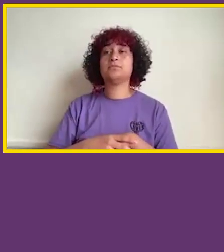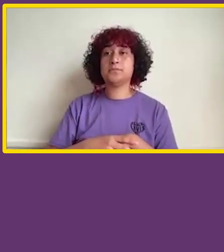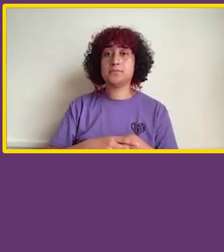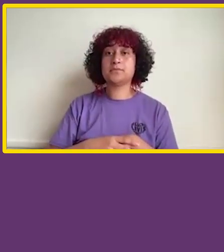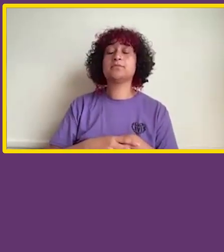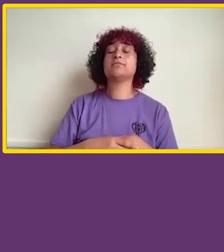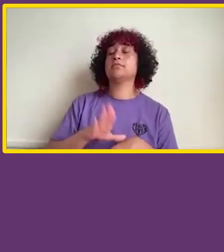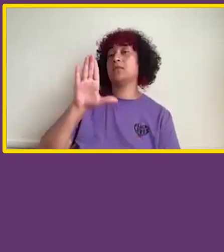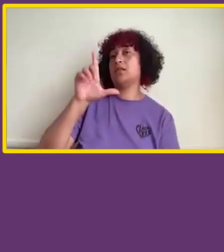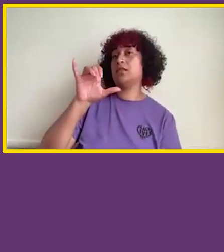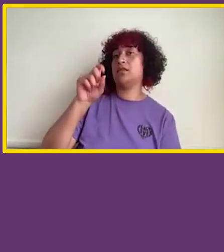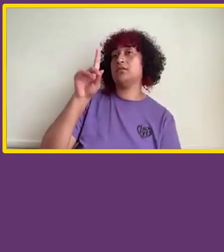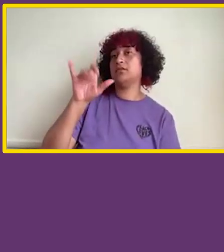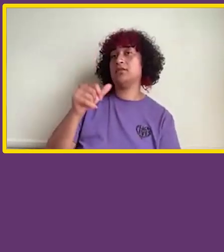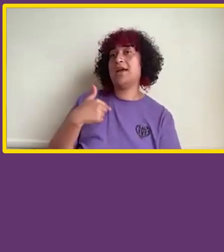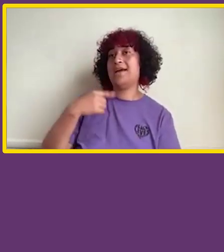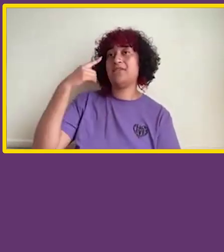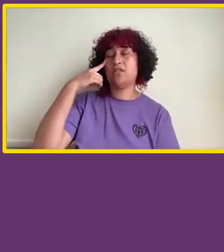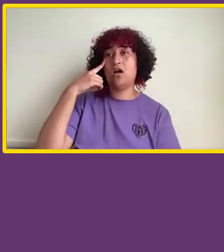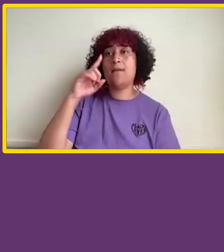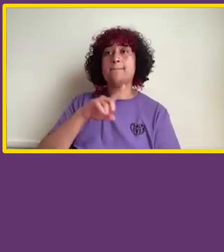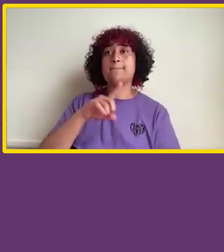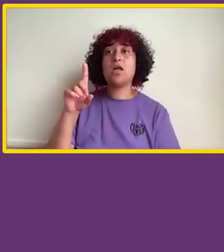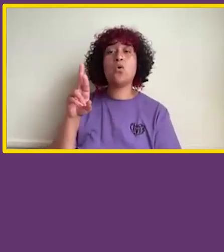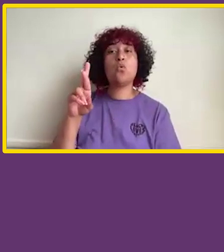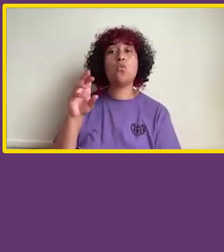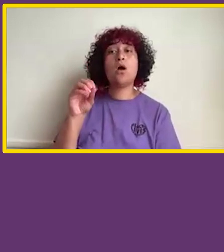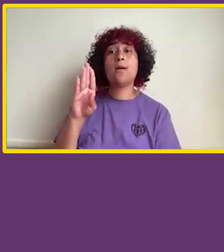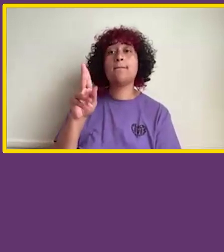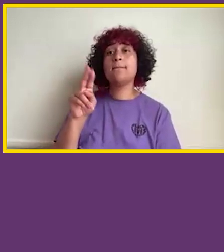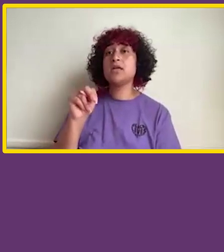This is Lindsay. I have a thought, but Robin, did you want to go?